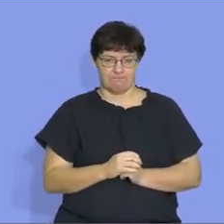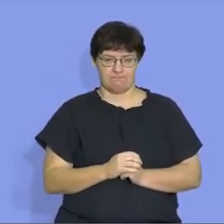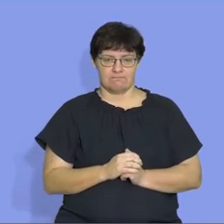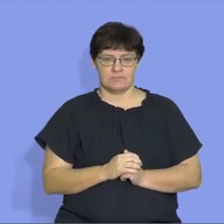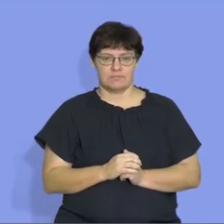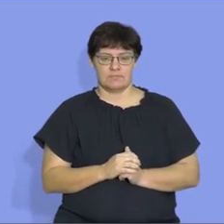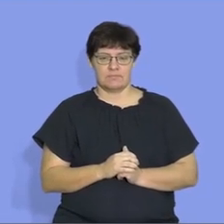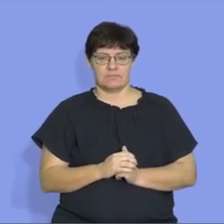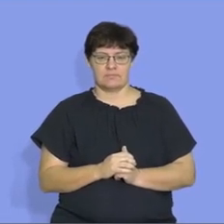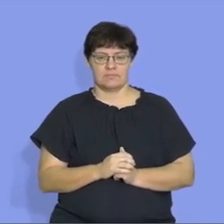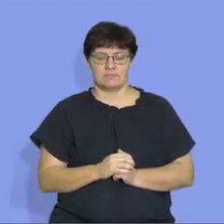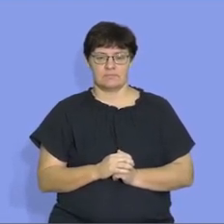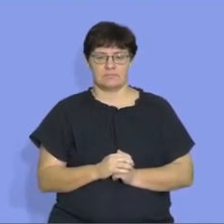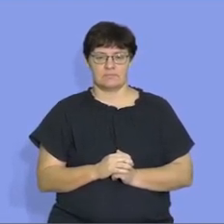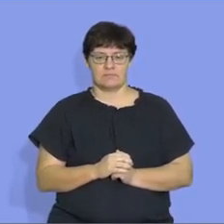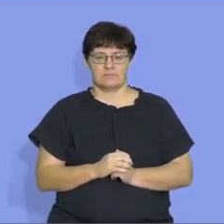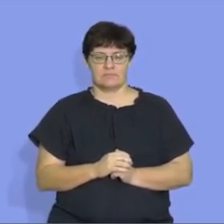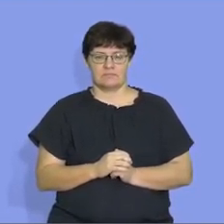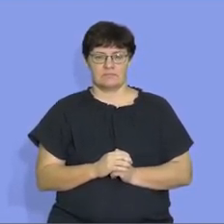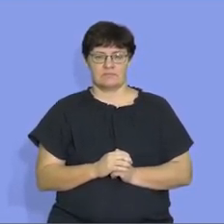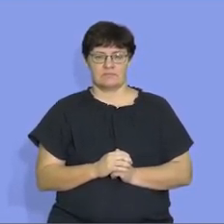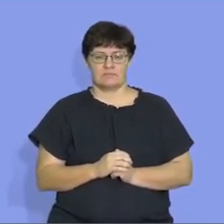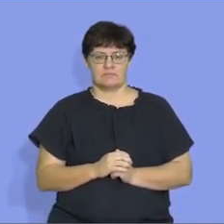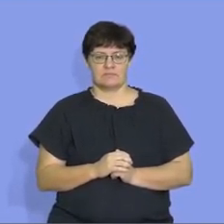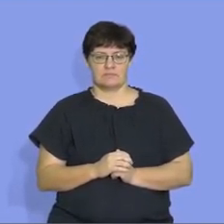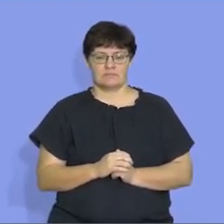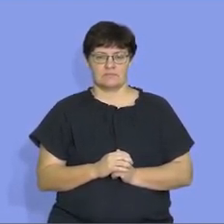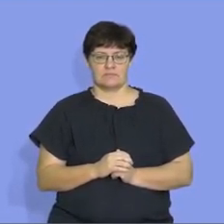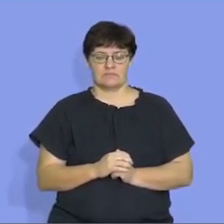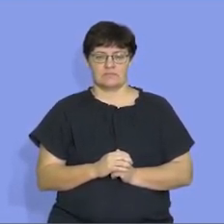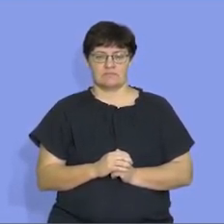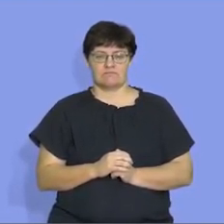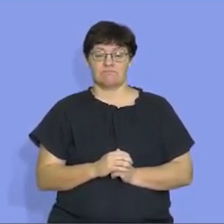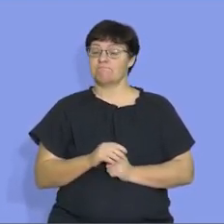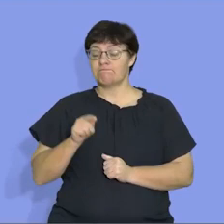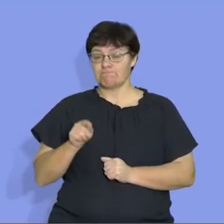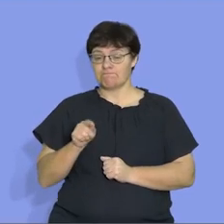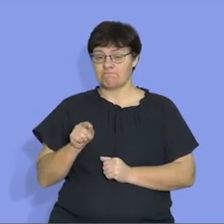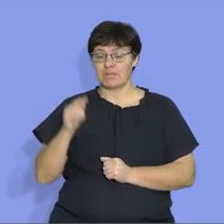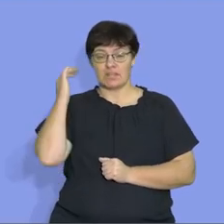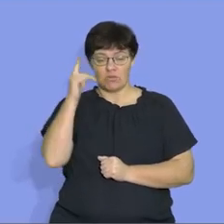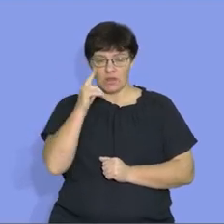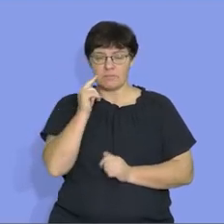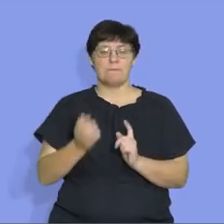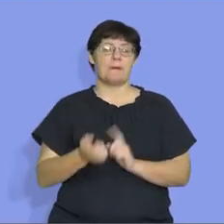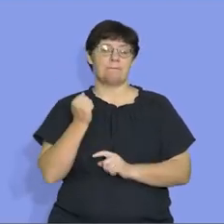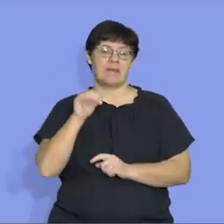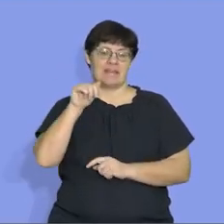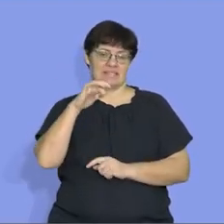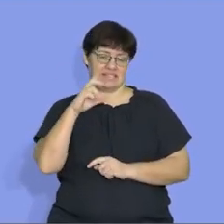So this is the Prosthetic-Lorry theory, okay? So Prosthetic-Lorry theory defines an